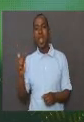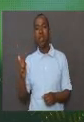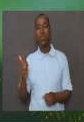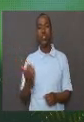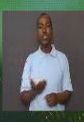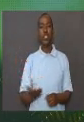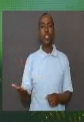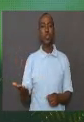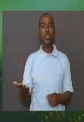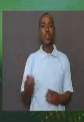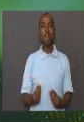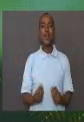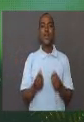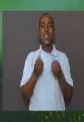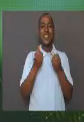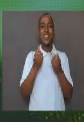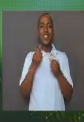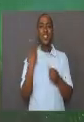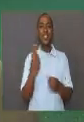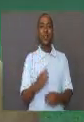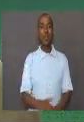materials for fermentation as well.